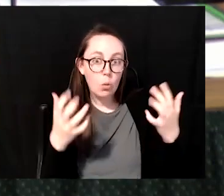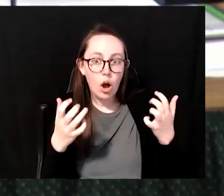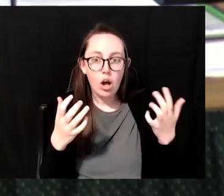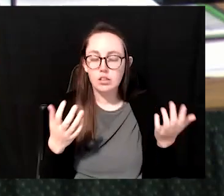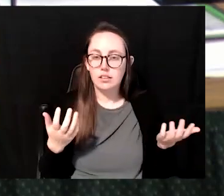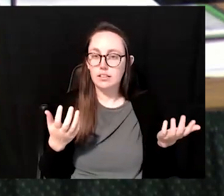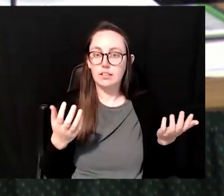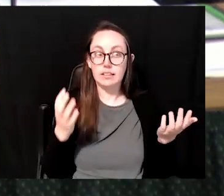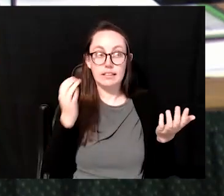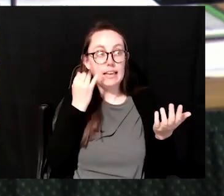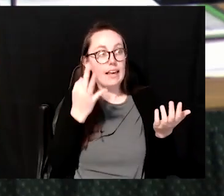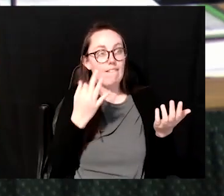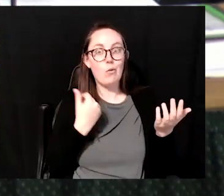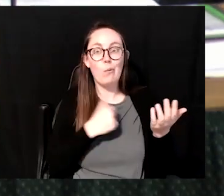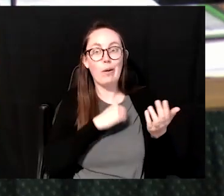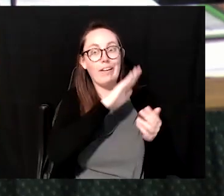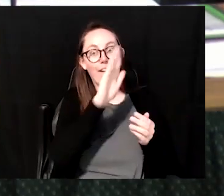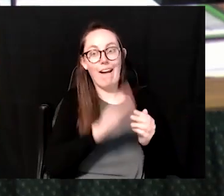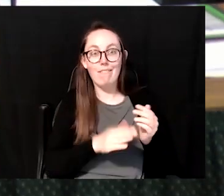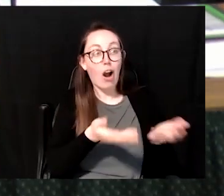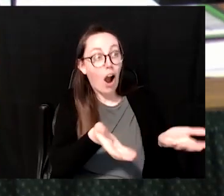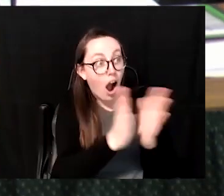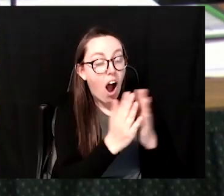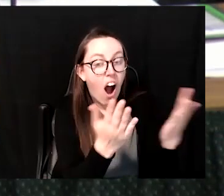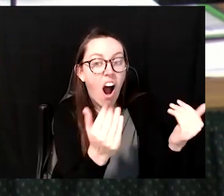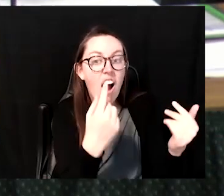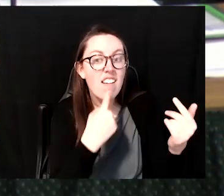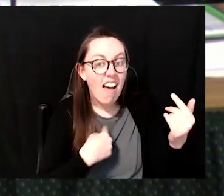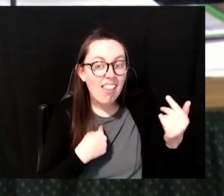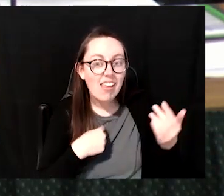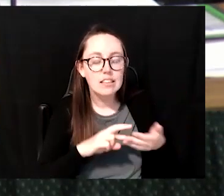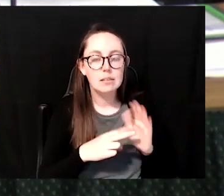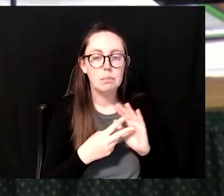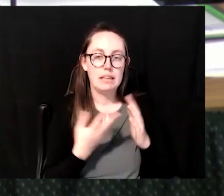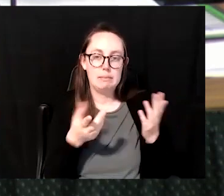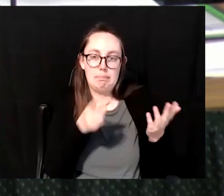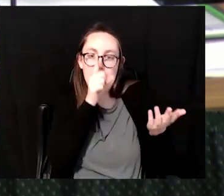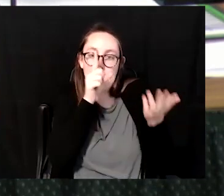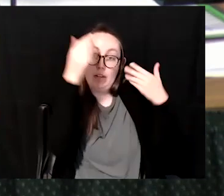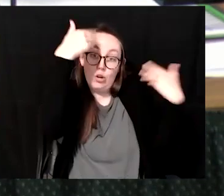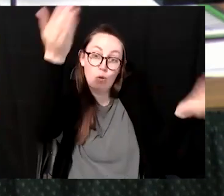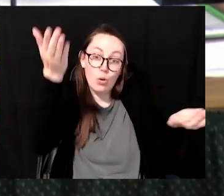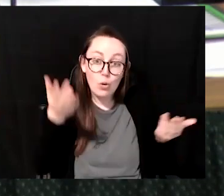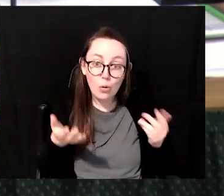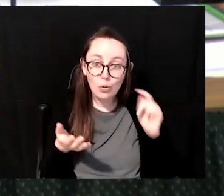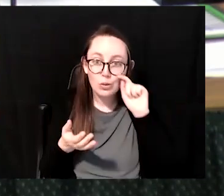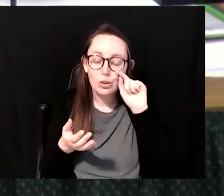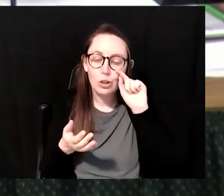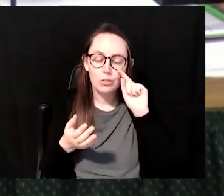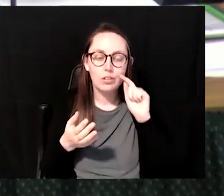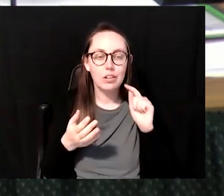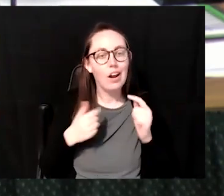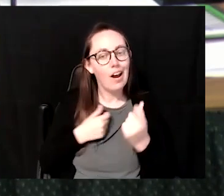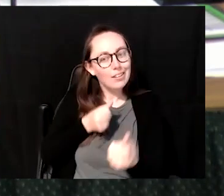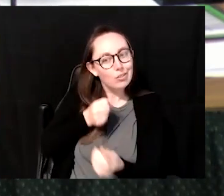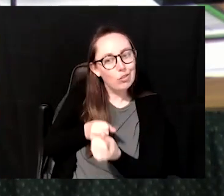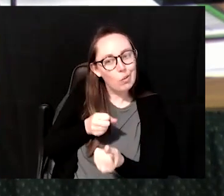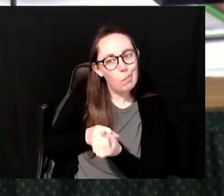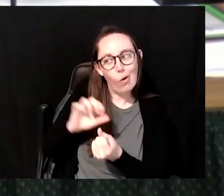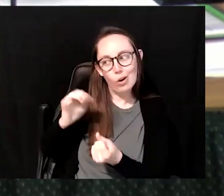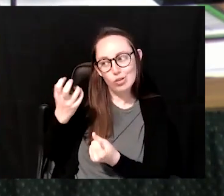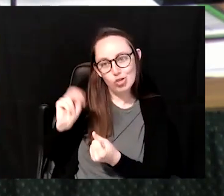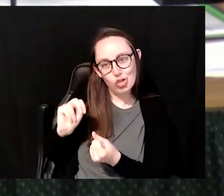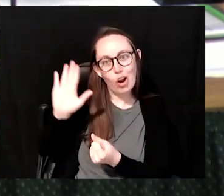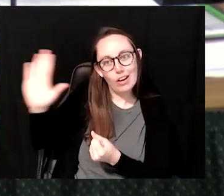that we um utilize Town staff and perhaps Consultants to solicit organize and